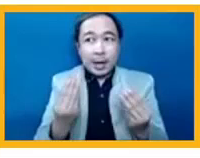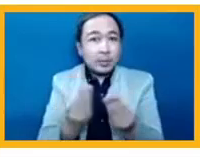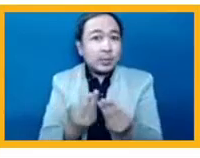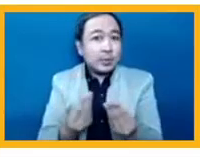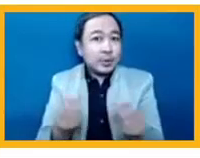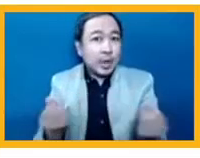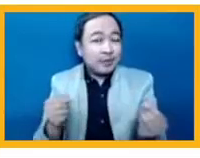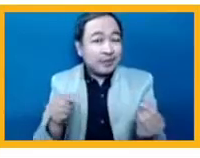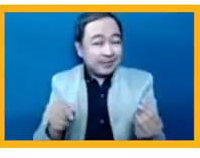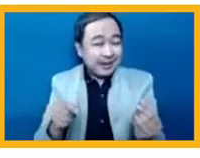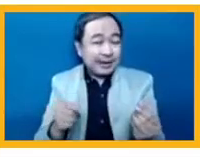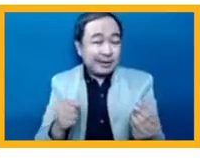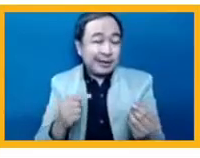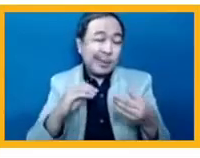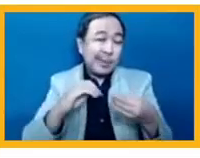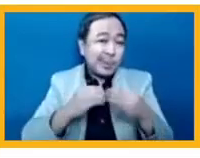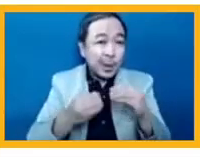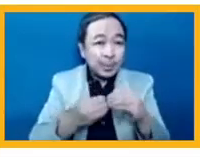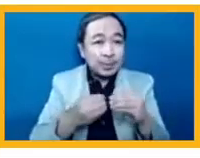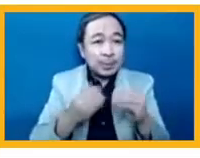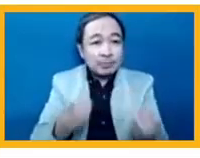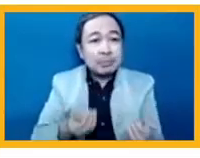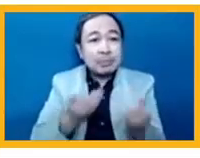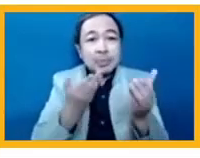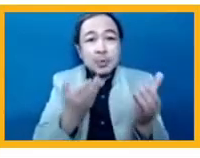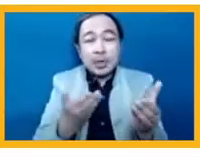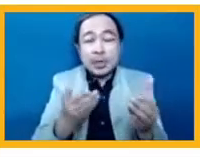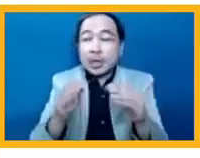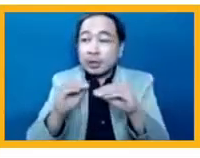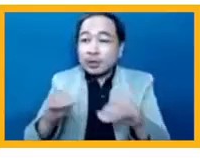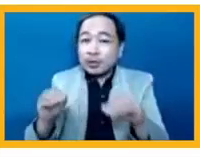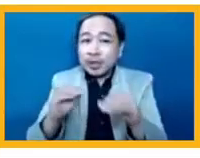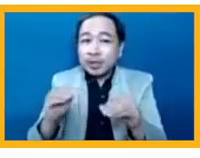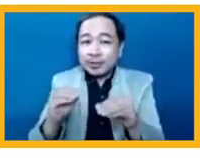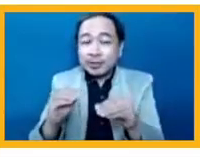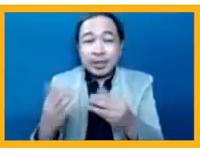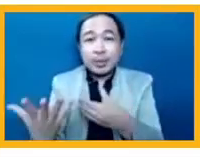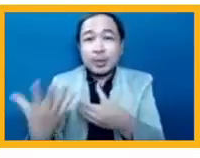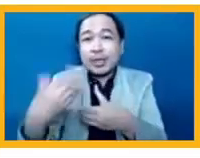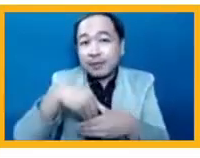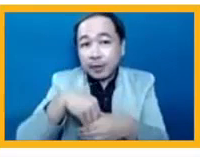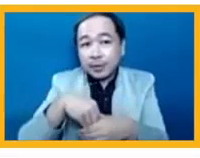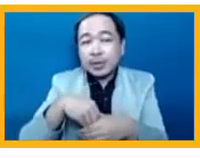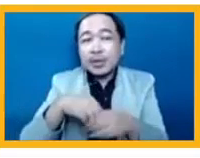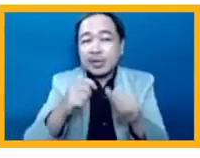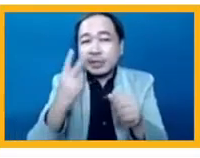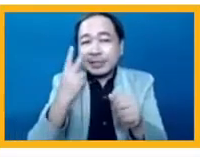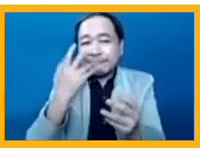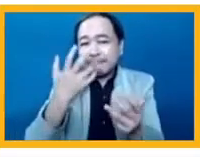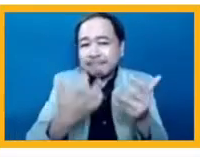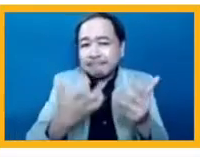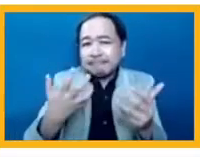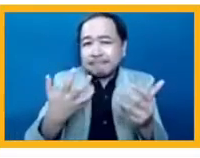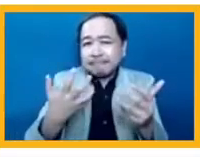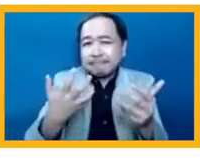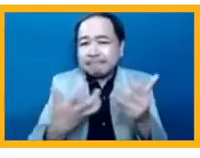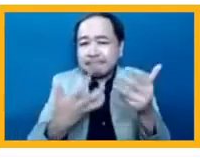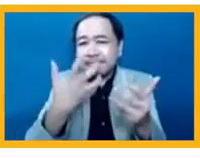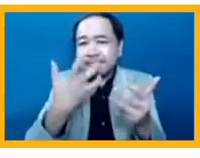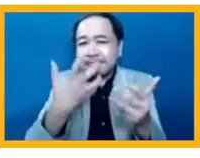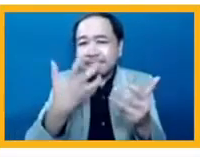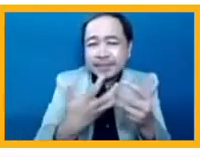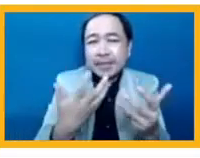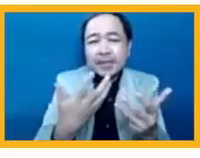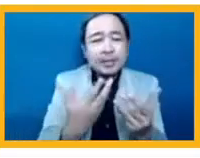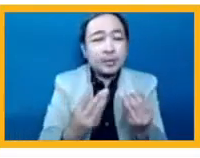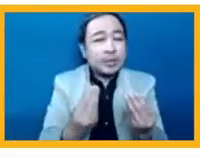high quality remediation solutions that students could engage with to come up to grade level without teachers having to remediate individual